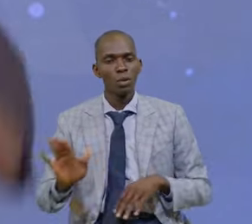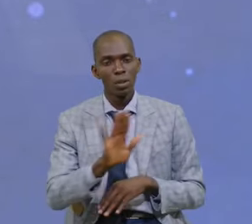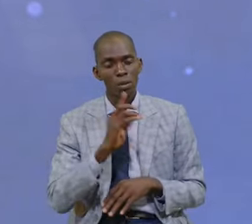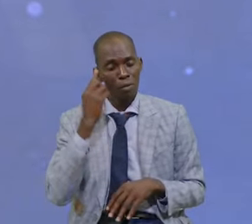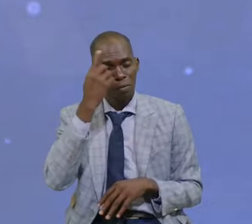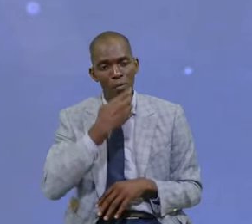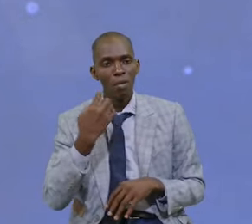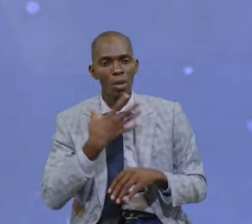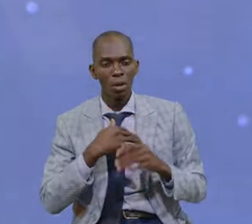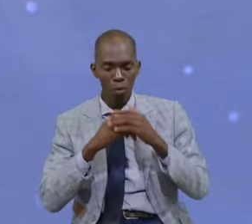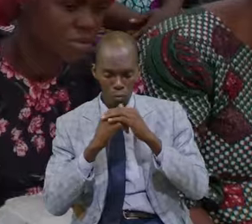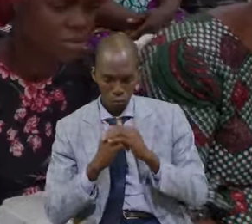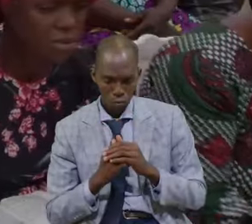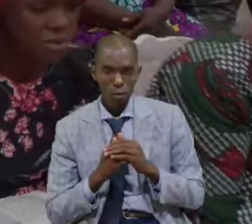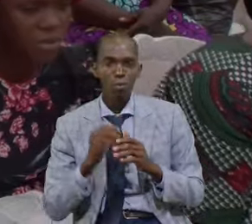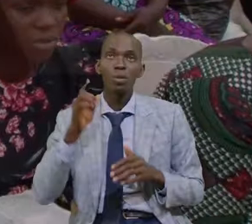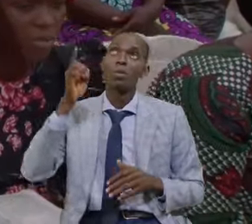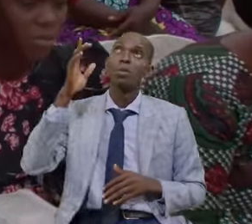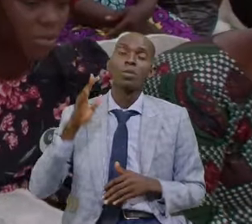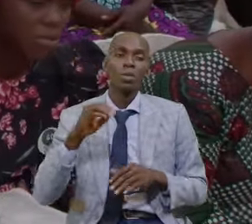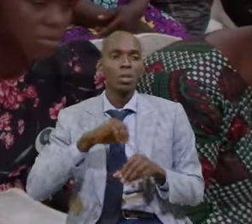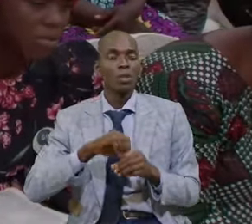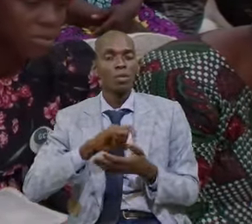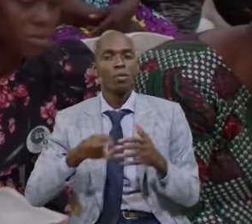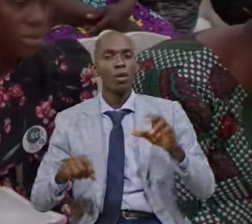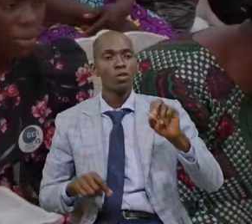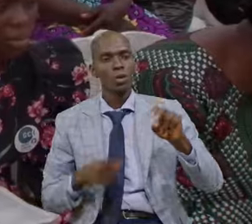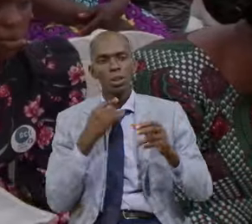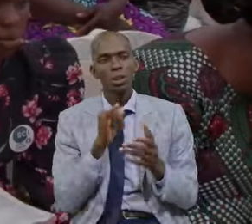God. Look at verse 12, and it says, saying,